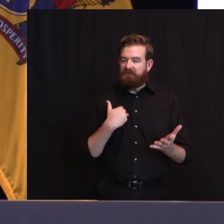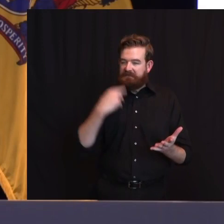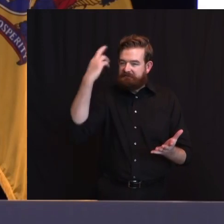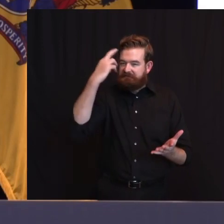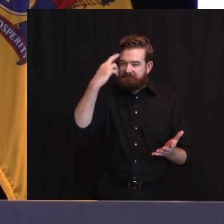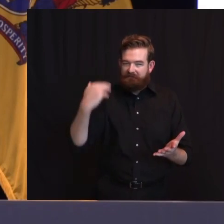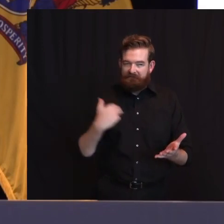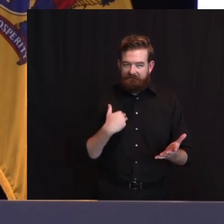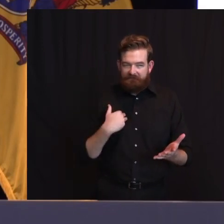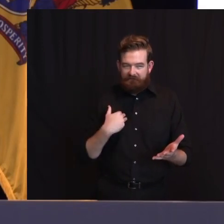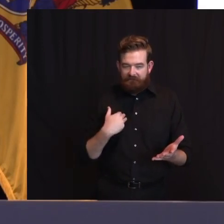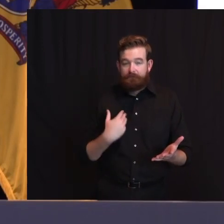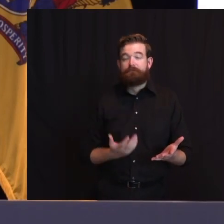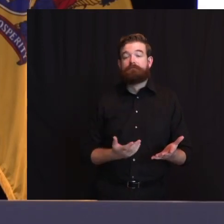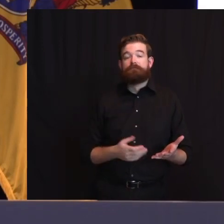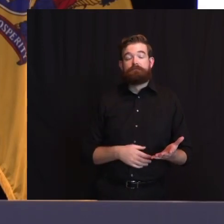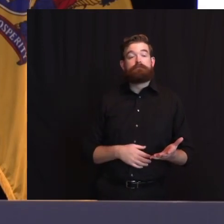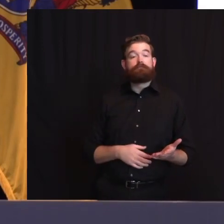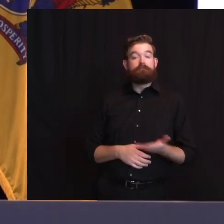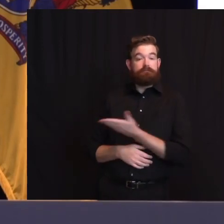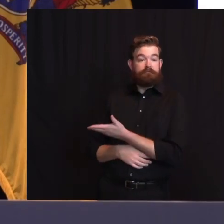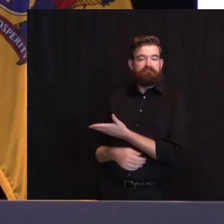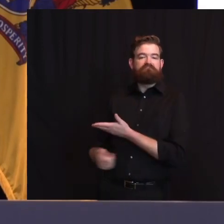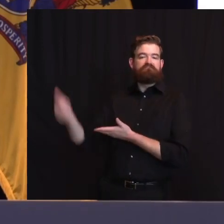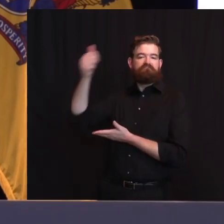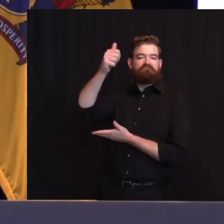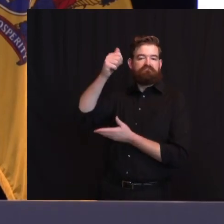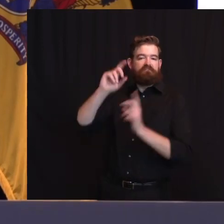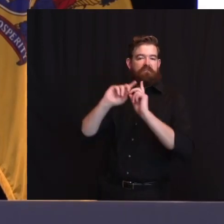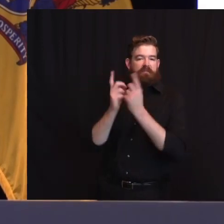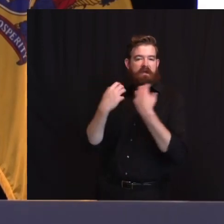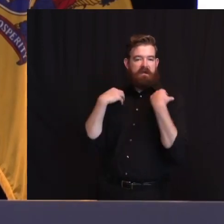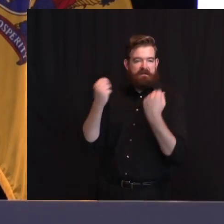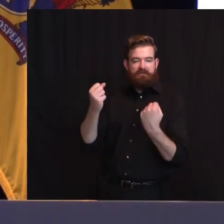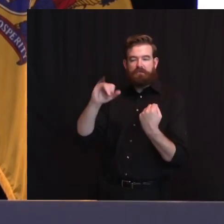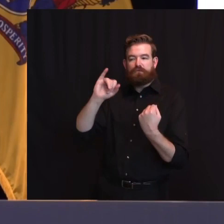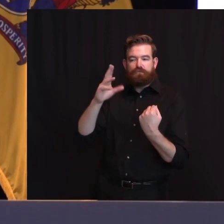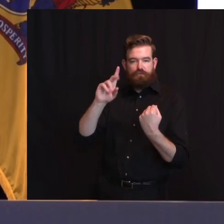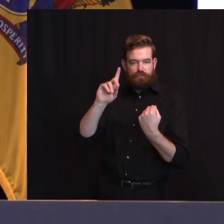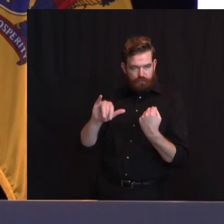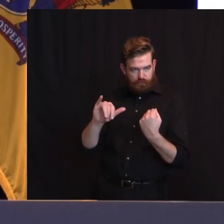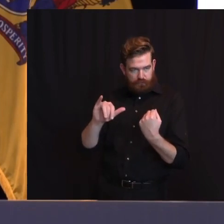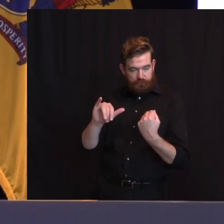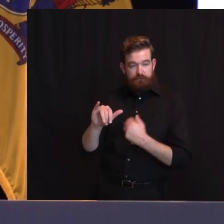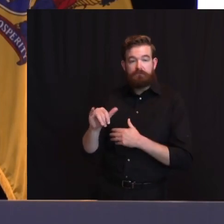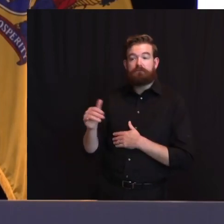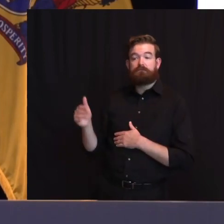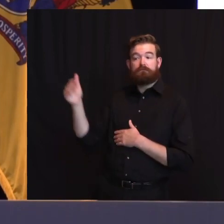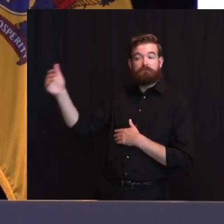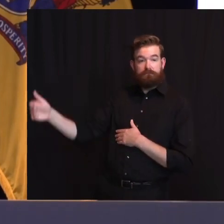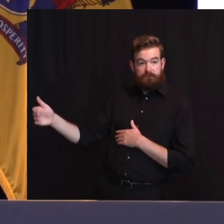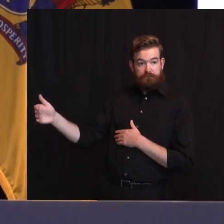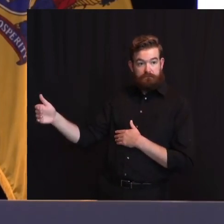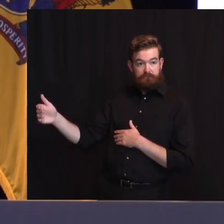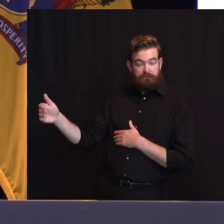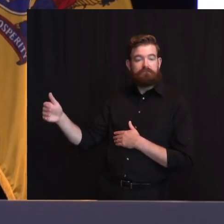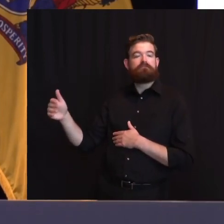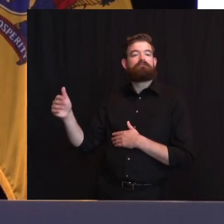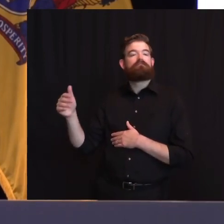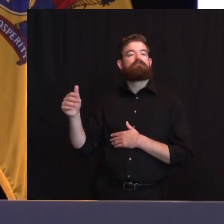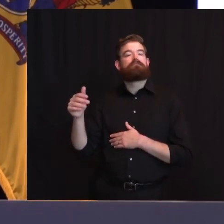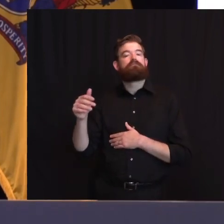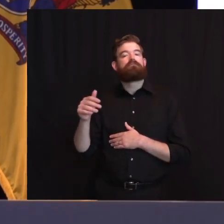who needs no introduction, the Commissioner of the Department of Health, Judy Persicelli. To her right, another familiar face, the state's epidemiologist, Dr.